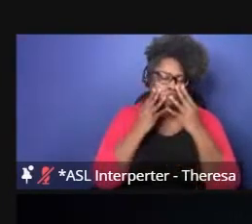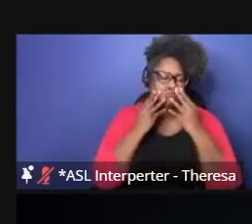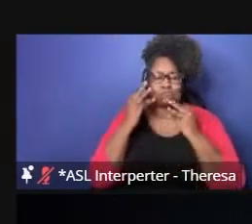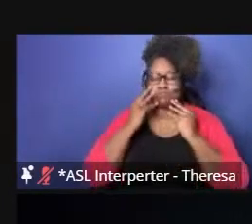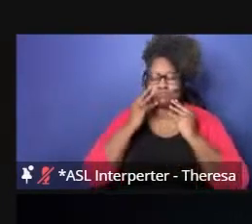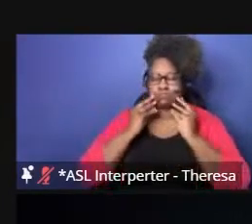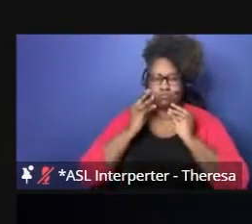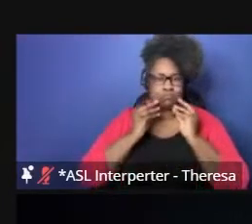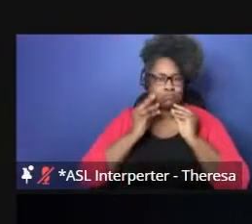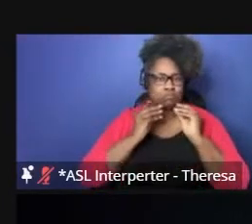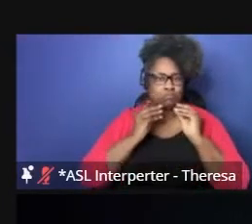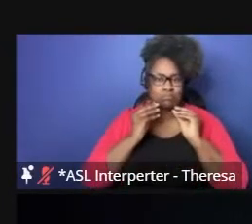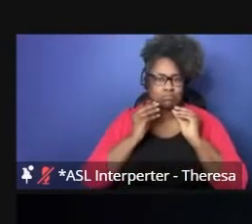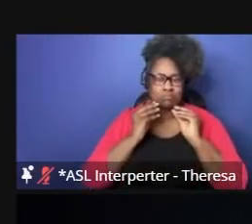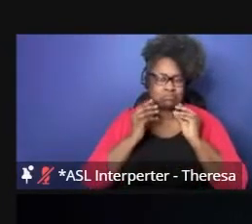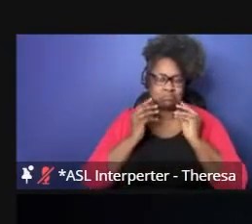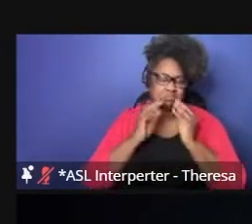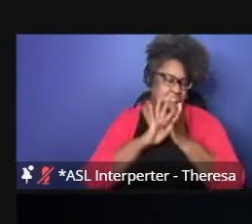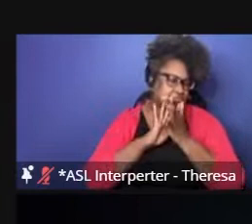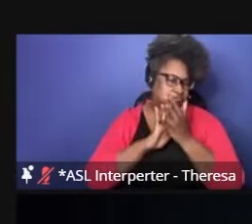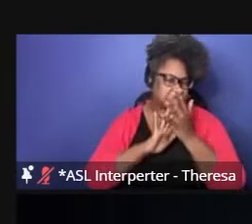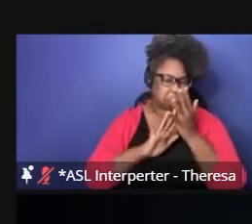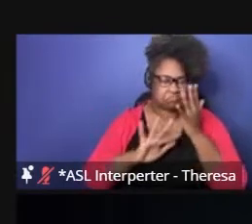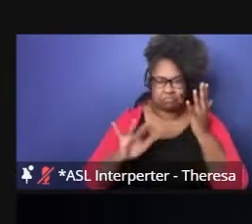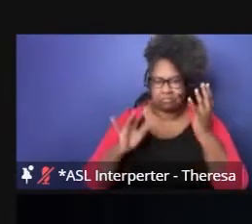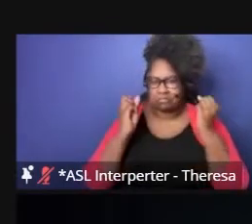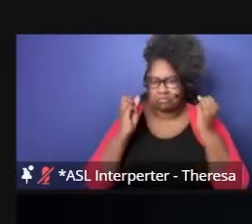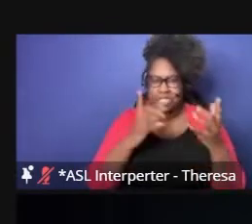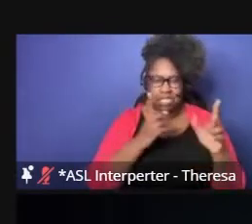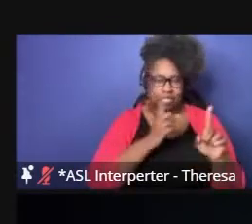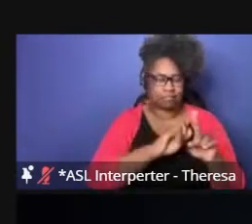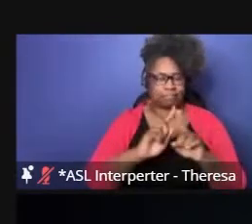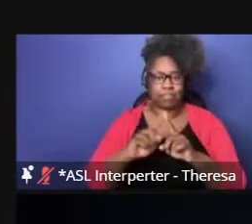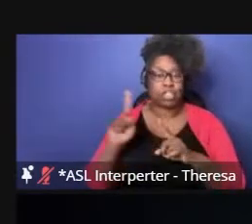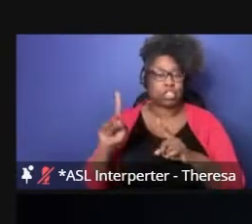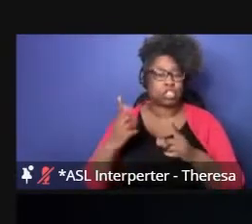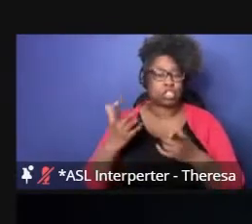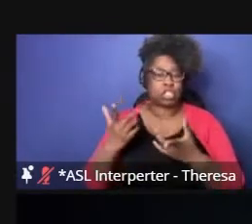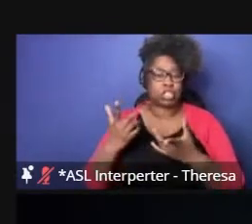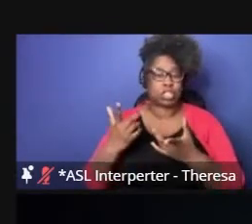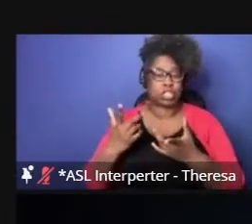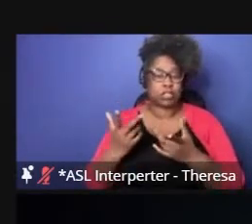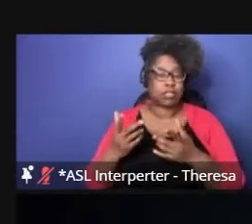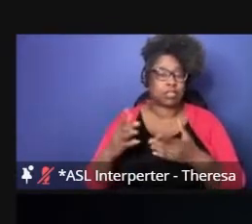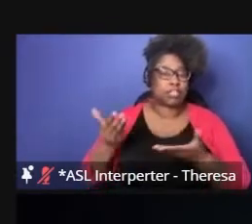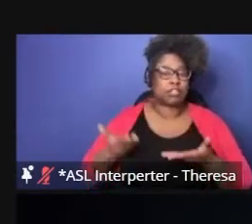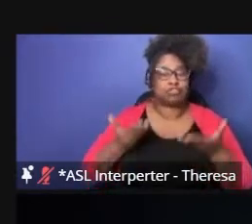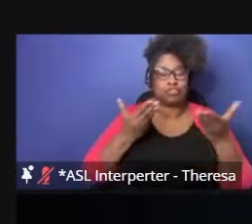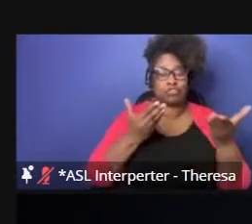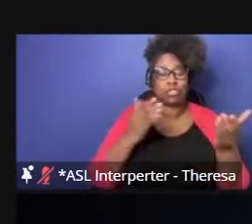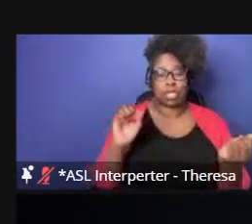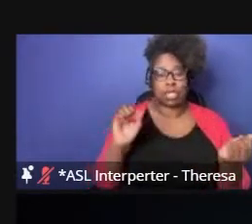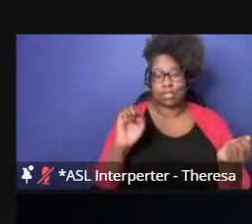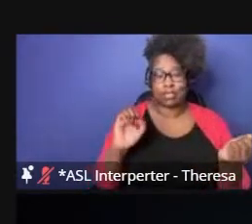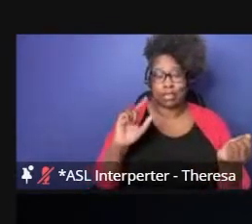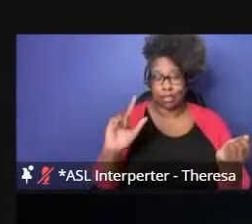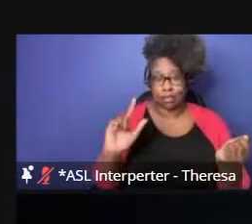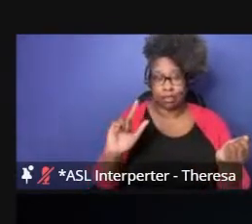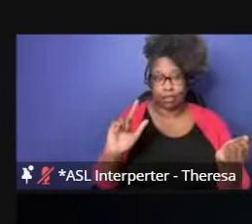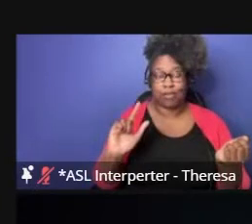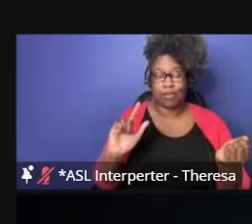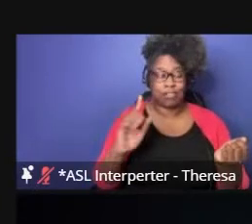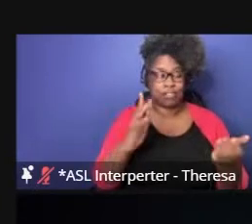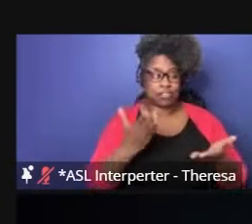to everything. She helped introduce SEL into our school district years ago before we knew